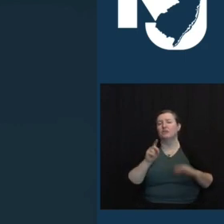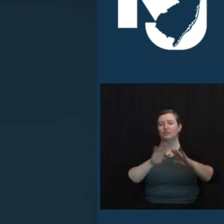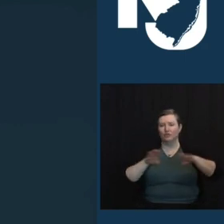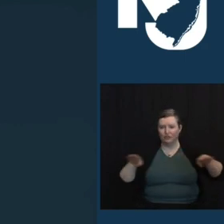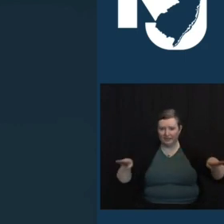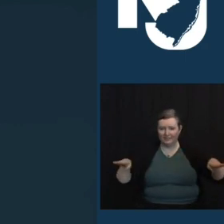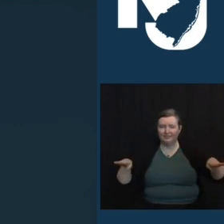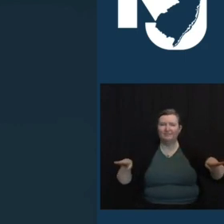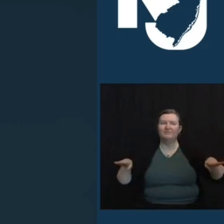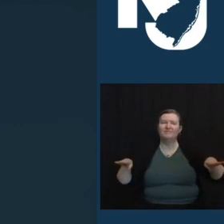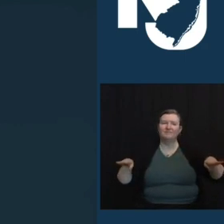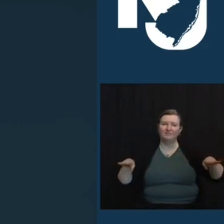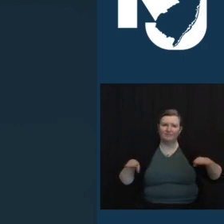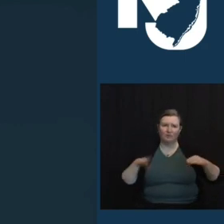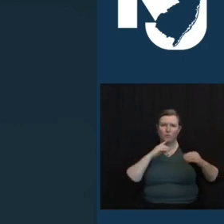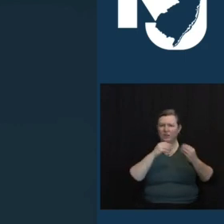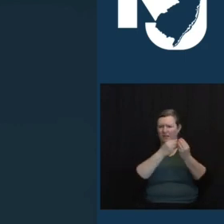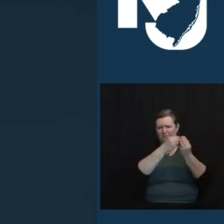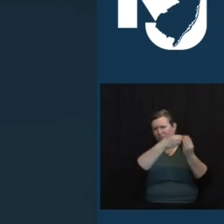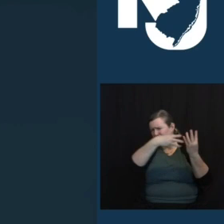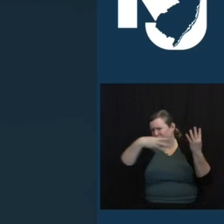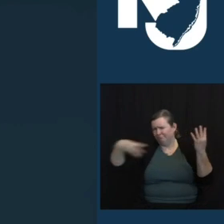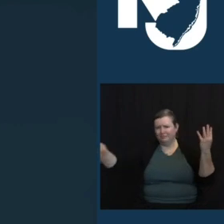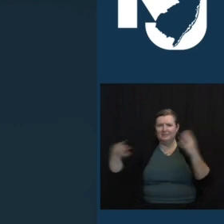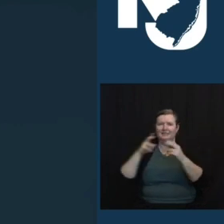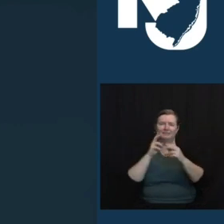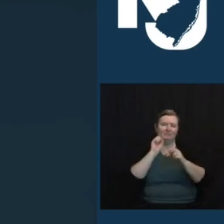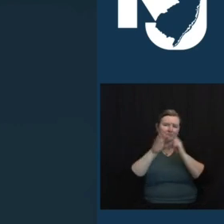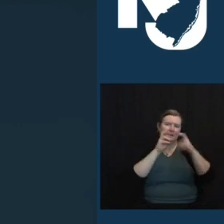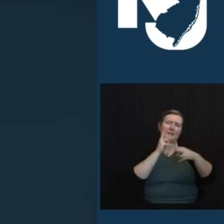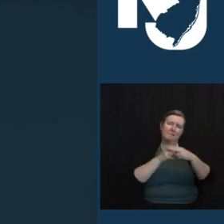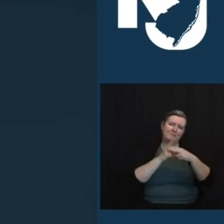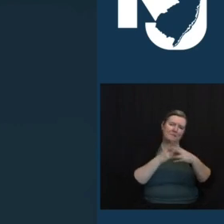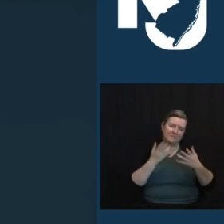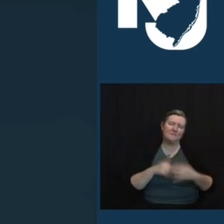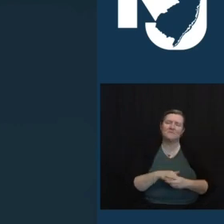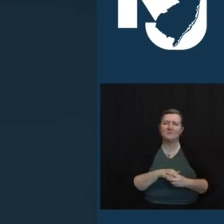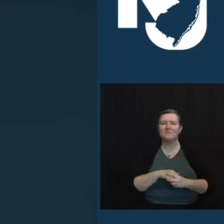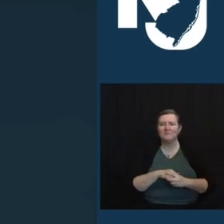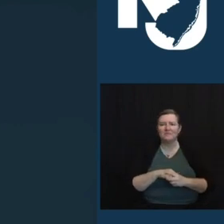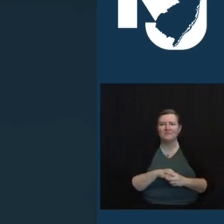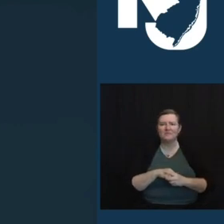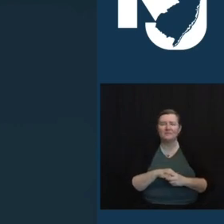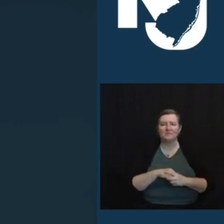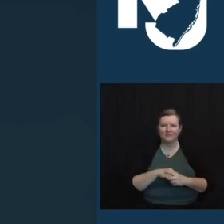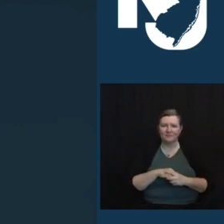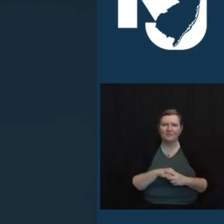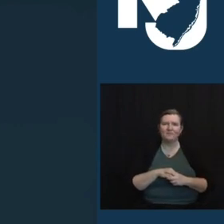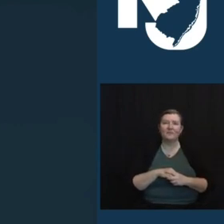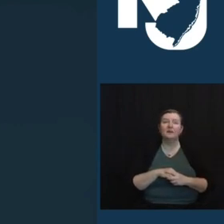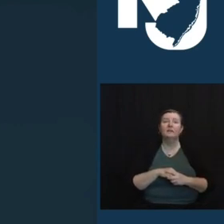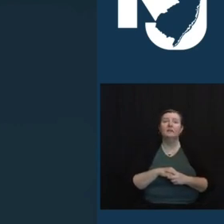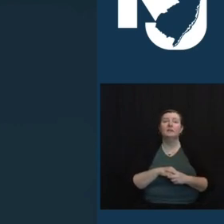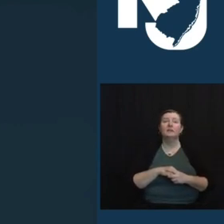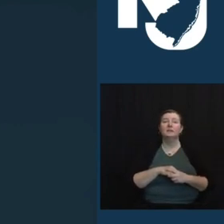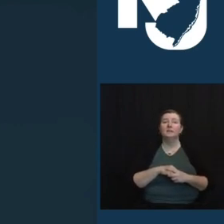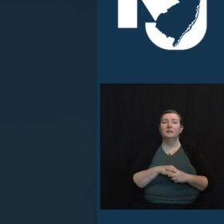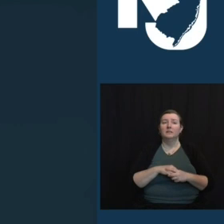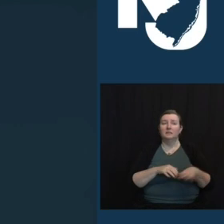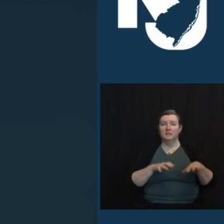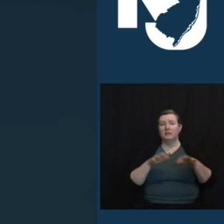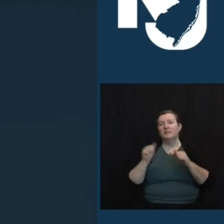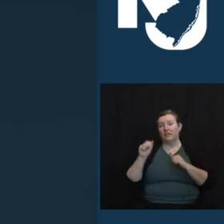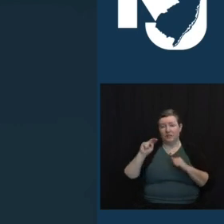Joseph, Sarah, Nalani, Layla, Marco, Isabella, Gabriella, and Alexandra. Raina left New Jersey in 2008 to